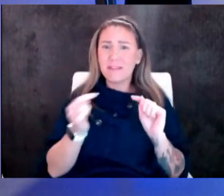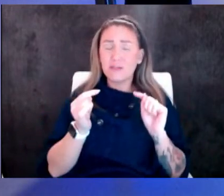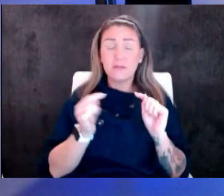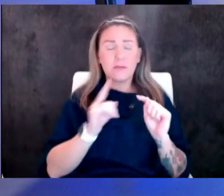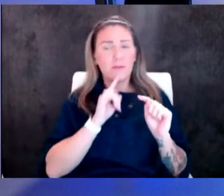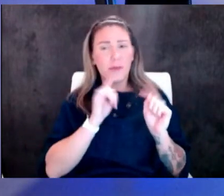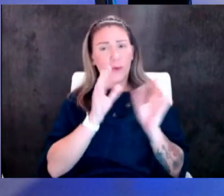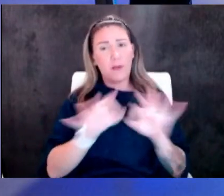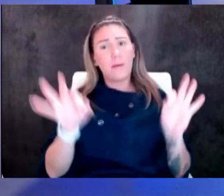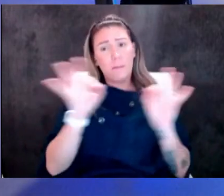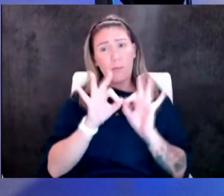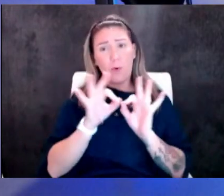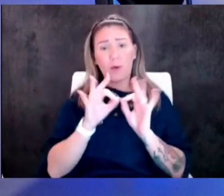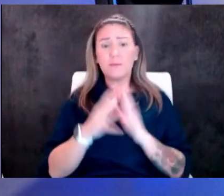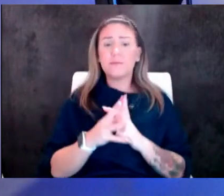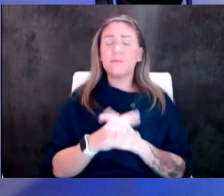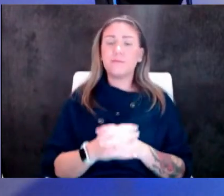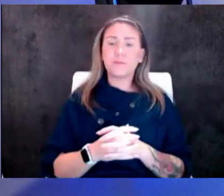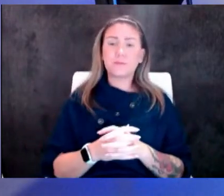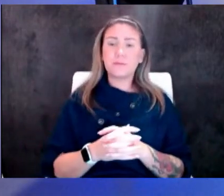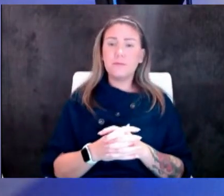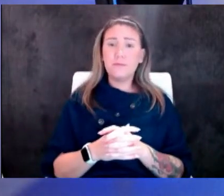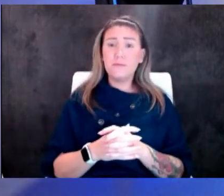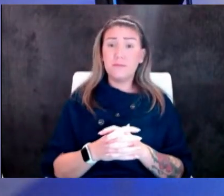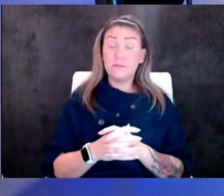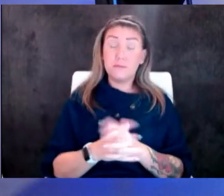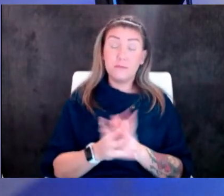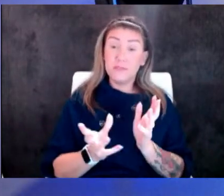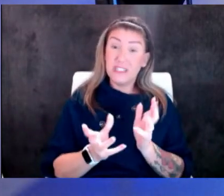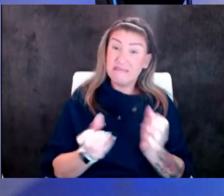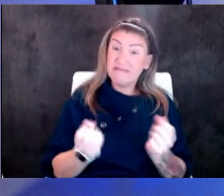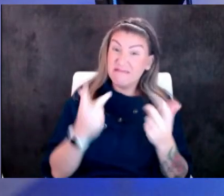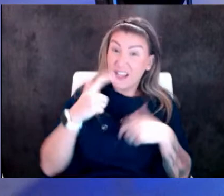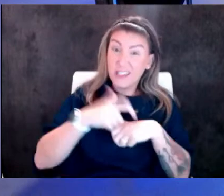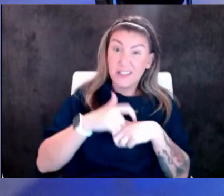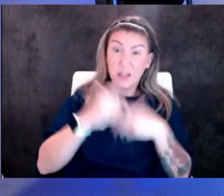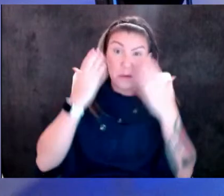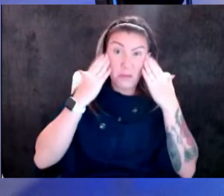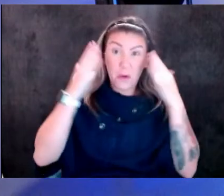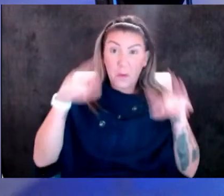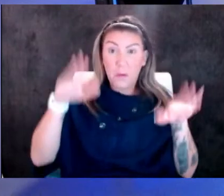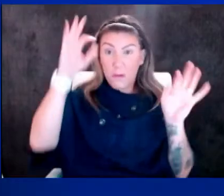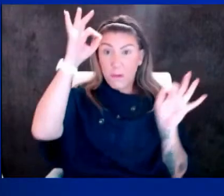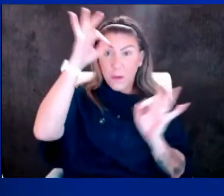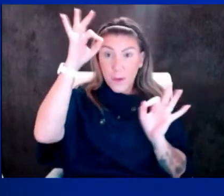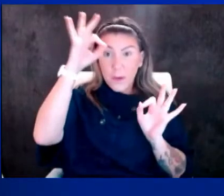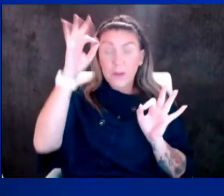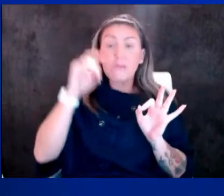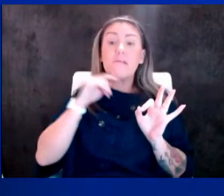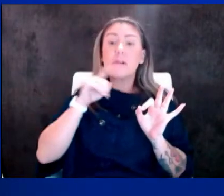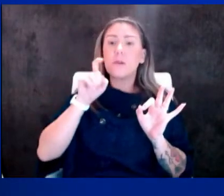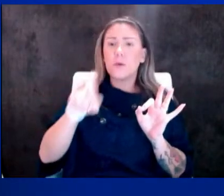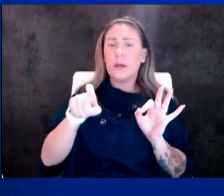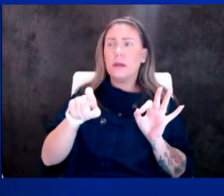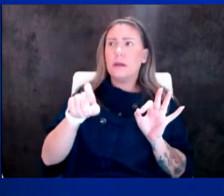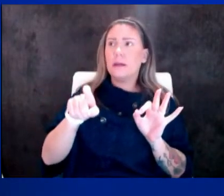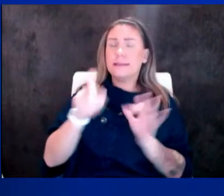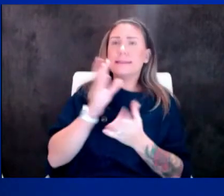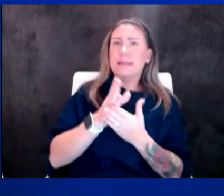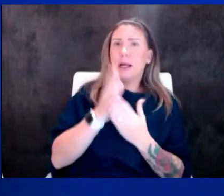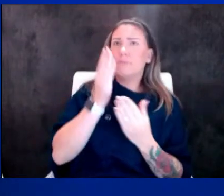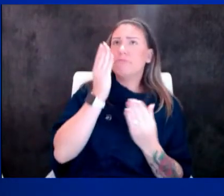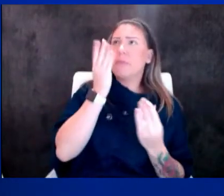you don't always know. That's what always struck me as a parent, is that you have to really stop and think about it, because you have to